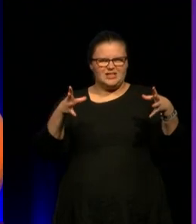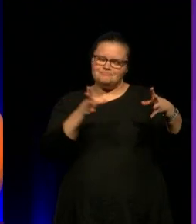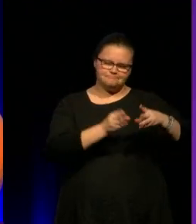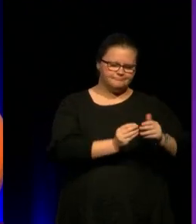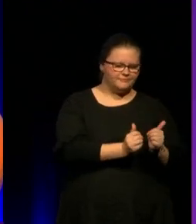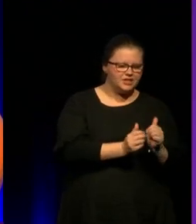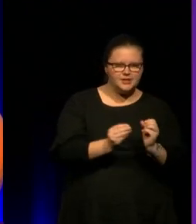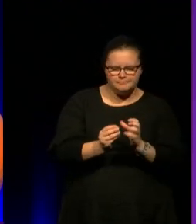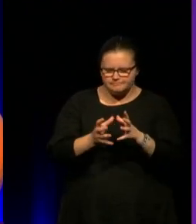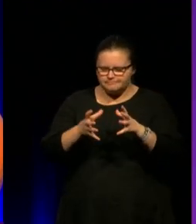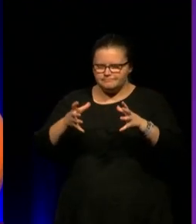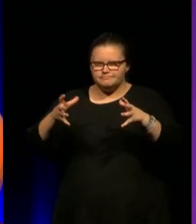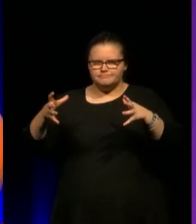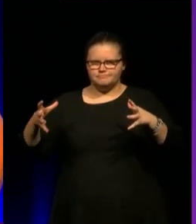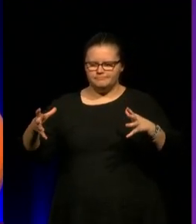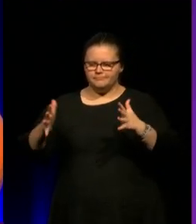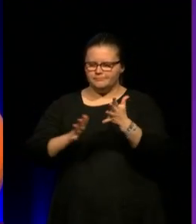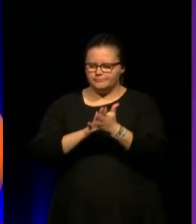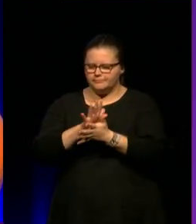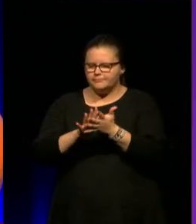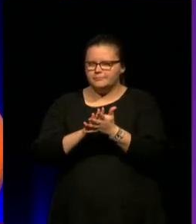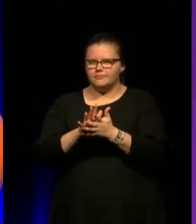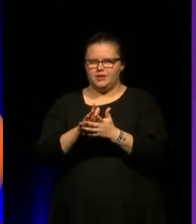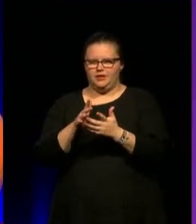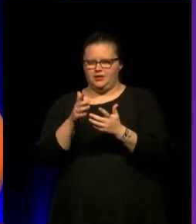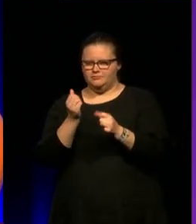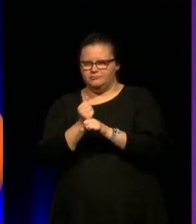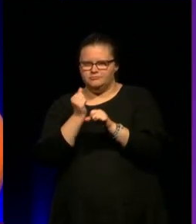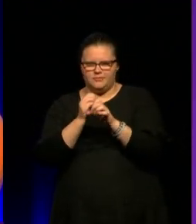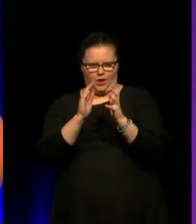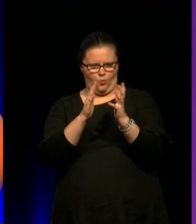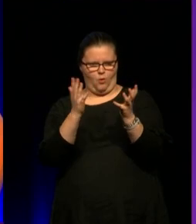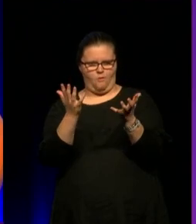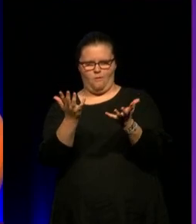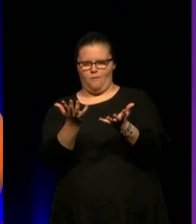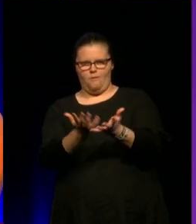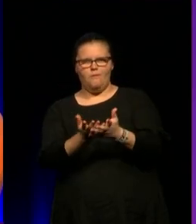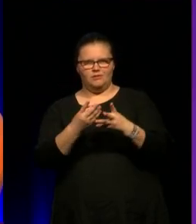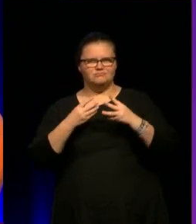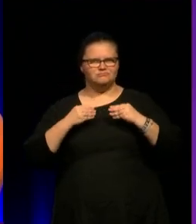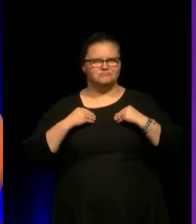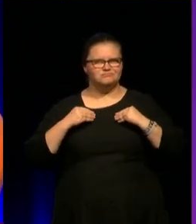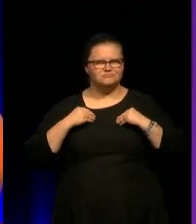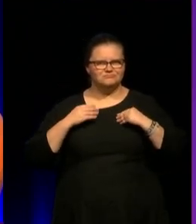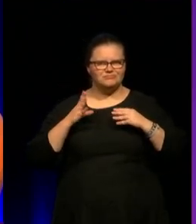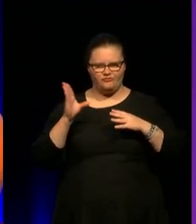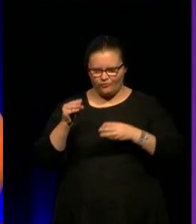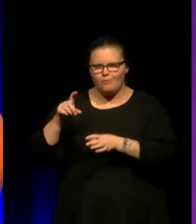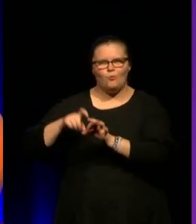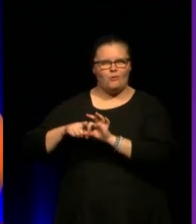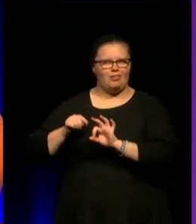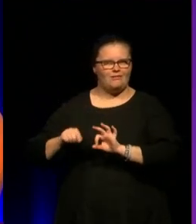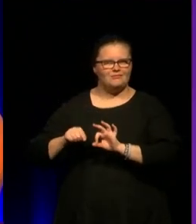up with a view of creating global companies based here in Queensland. And that would kind of be